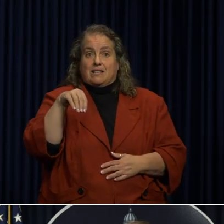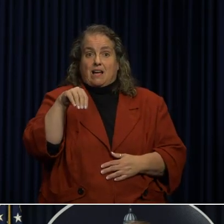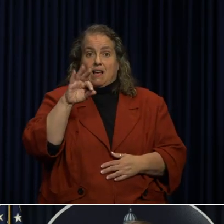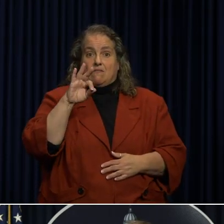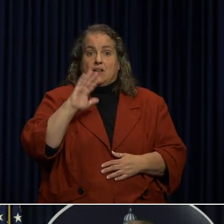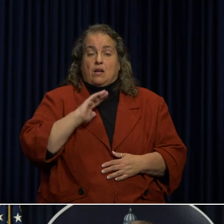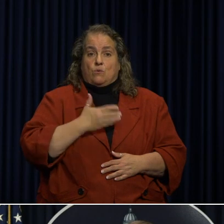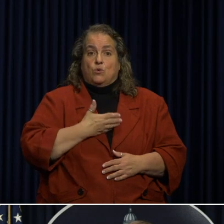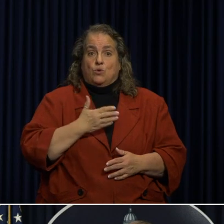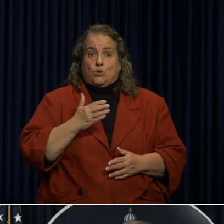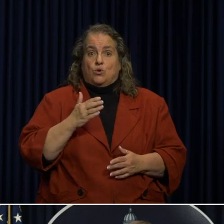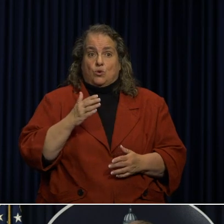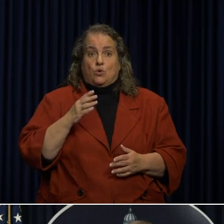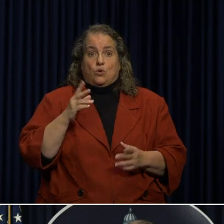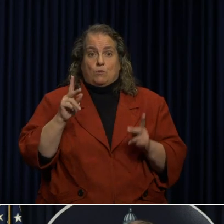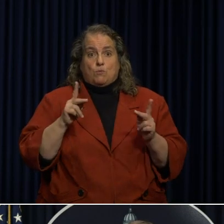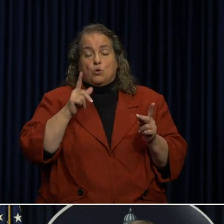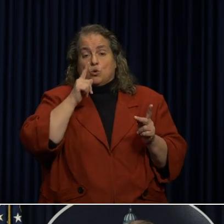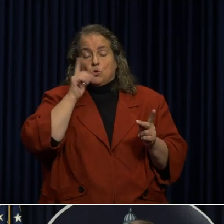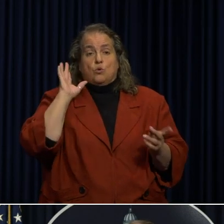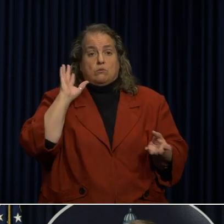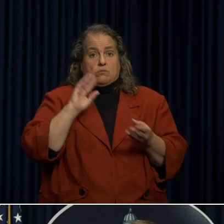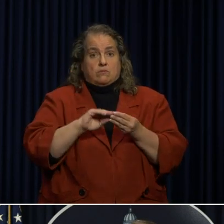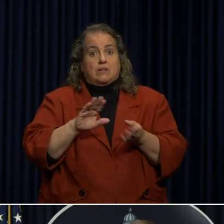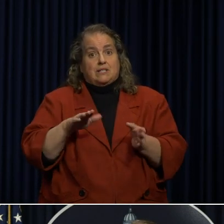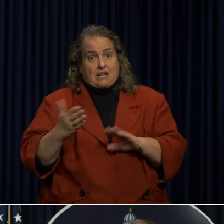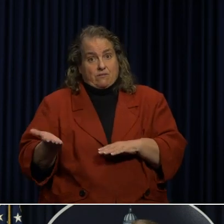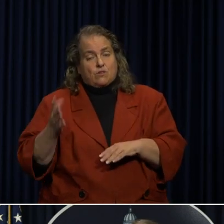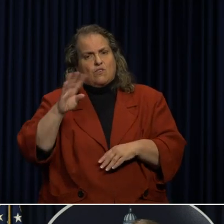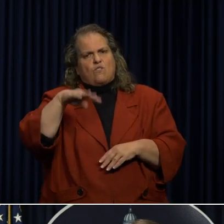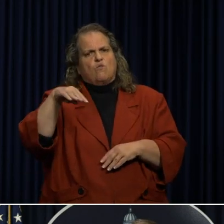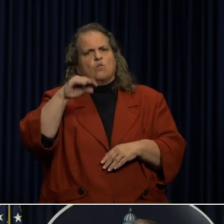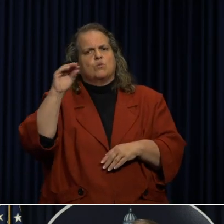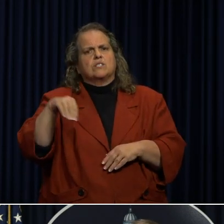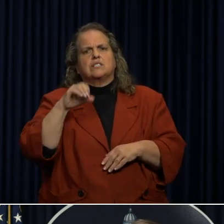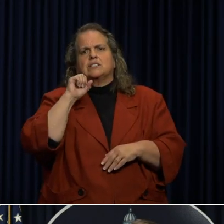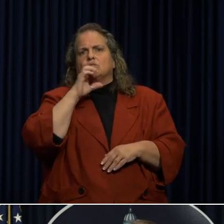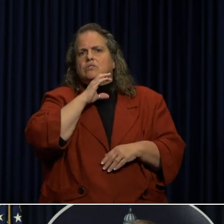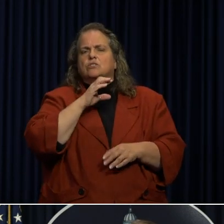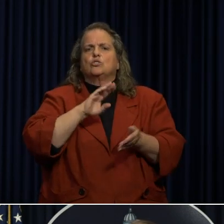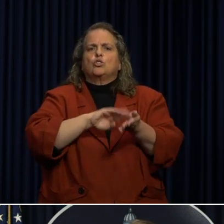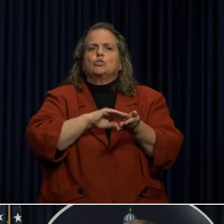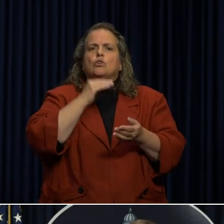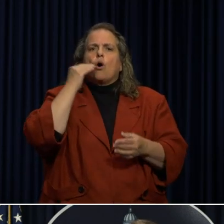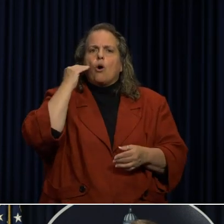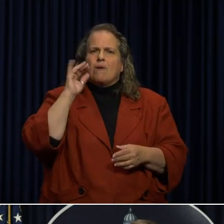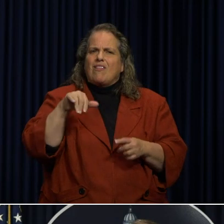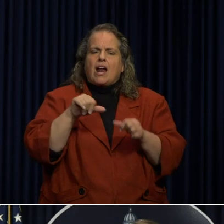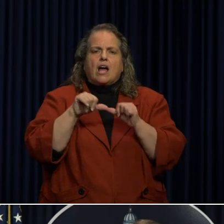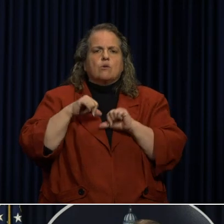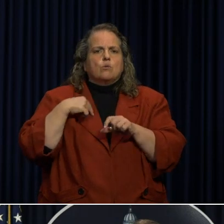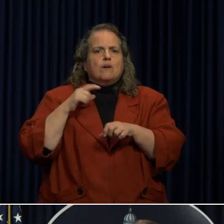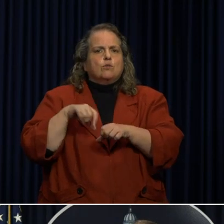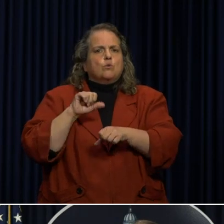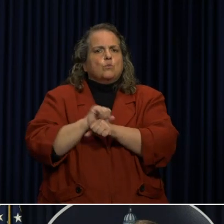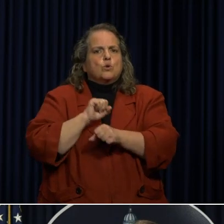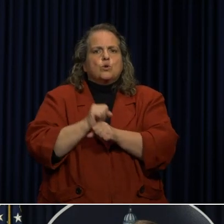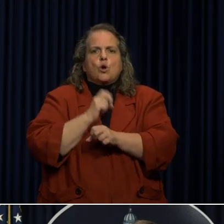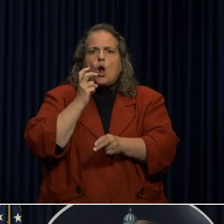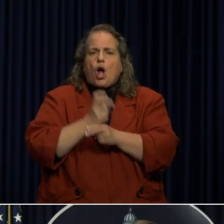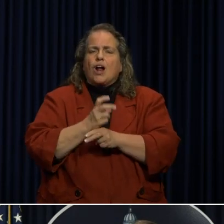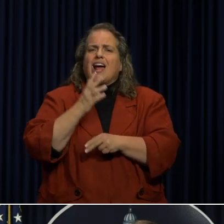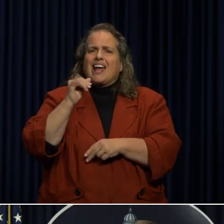around that, I think, of our overall deaths. It's an area that we're working really hard on. This is also where the virus